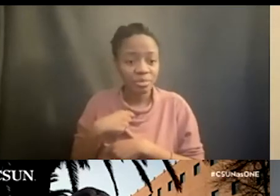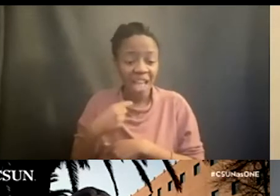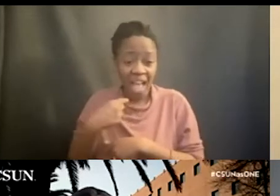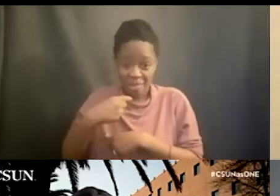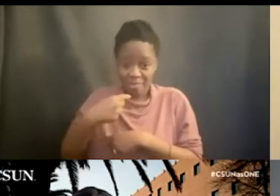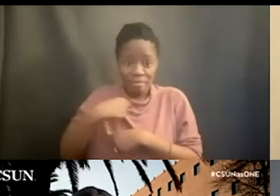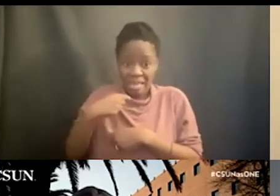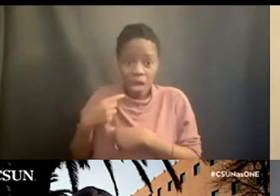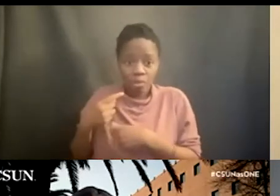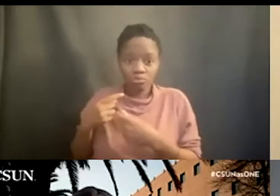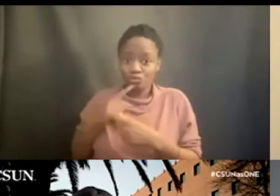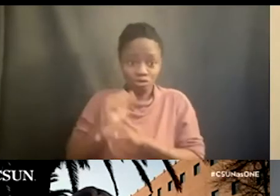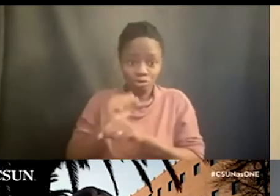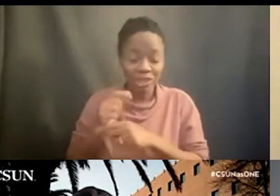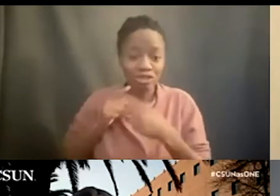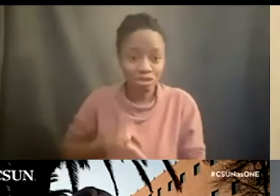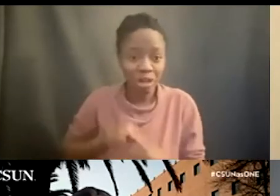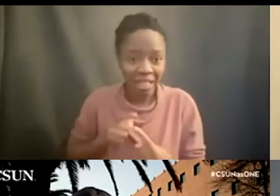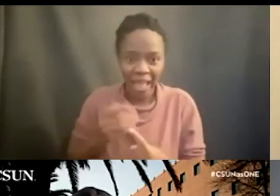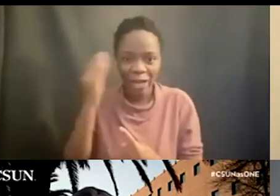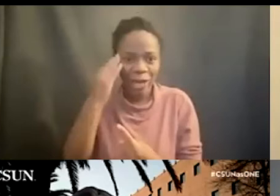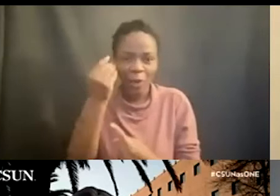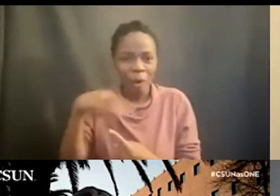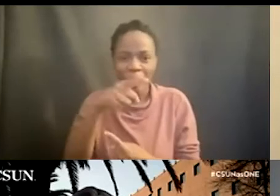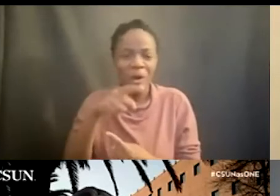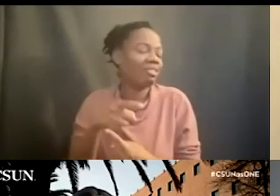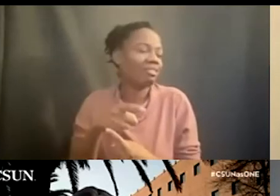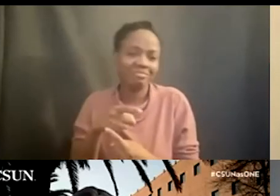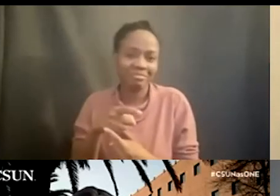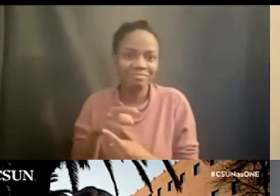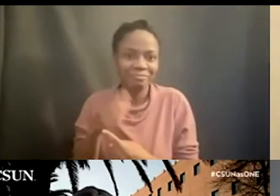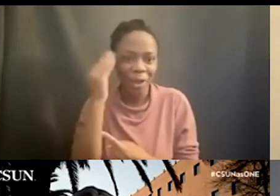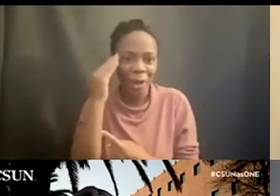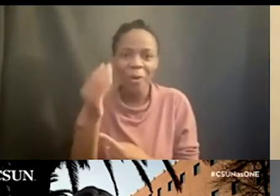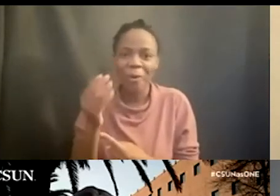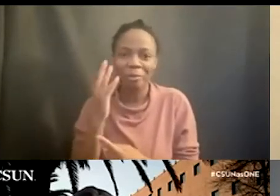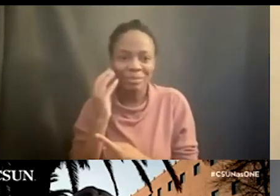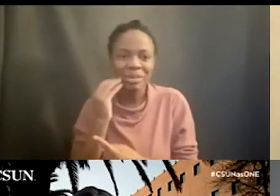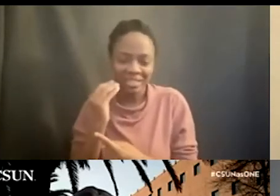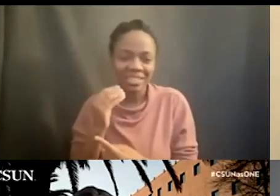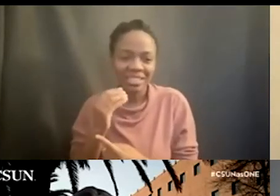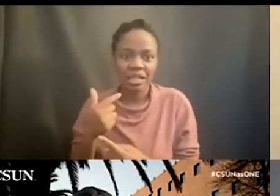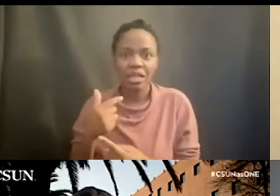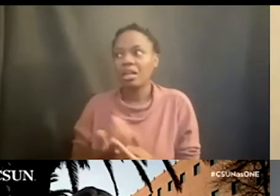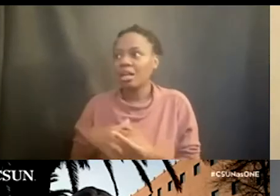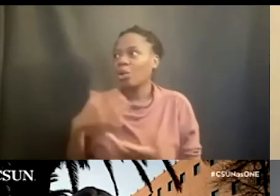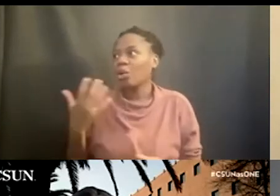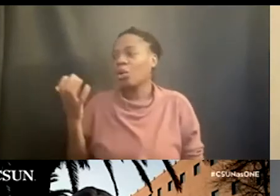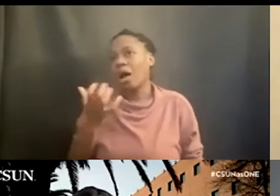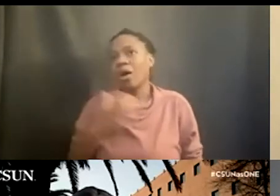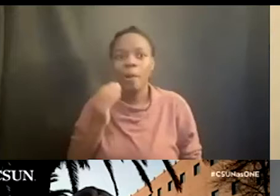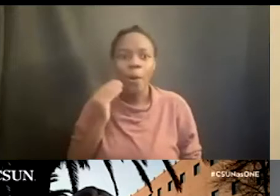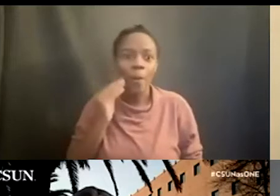struggling at times, because I know we've all been there, right? Where you're just like, oh man, I'm at home again, okay,